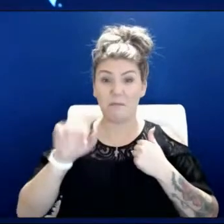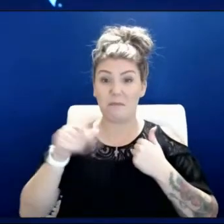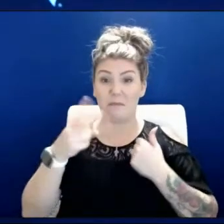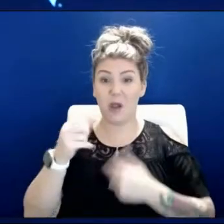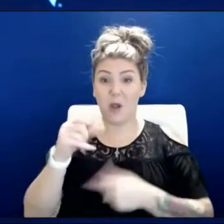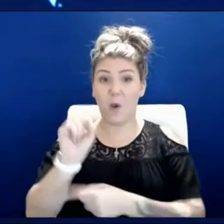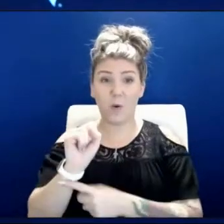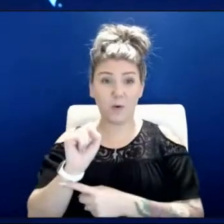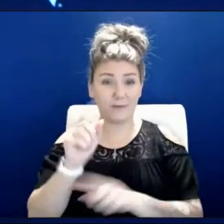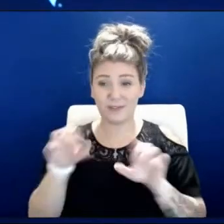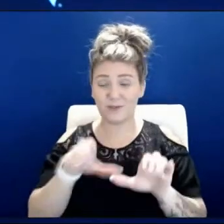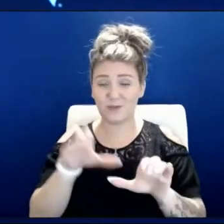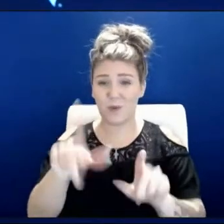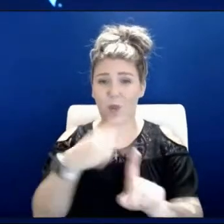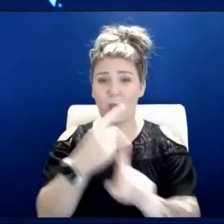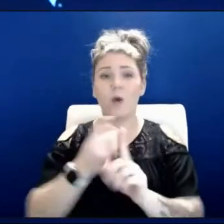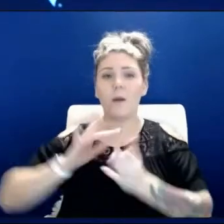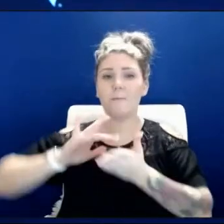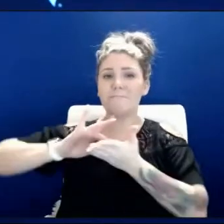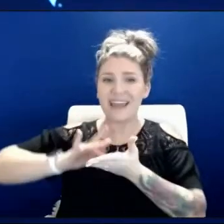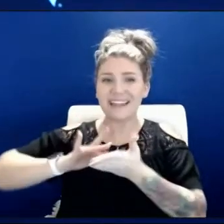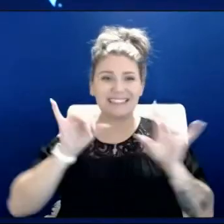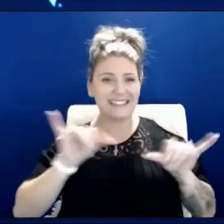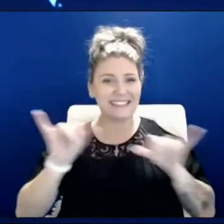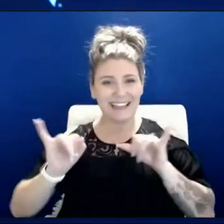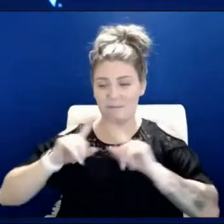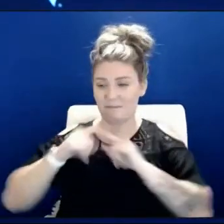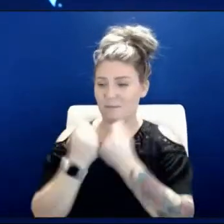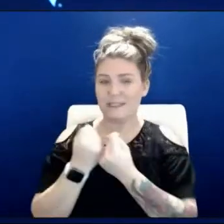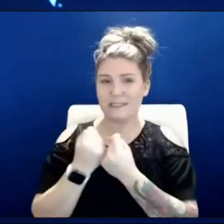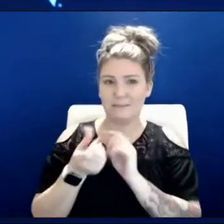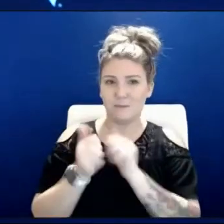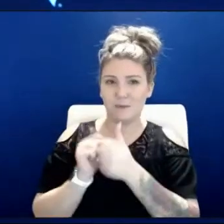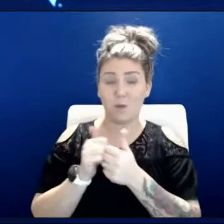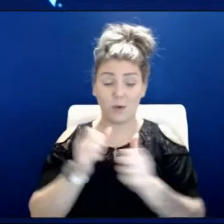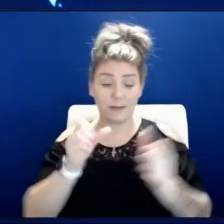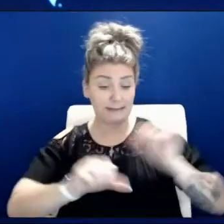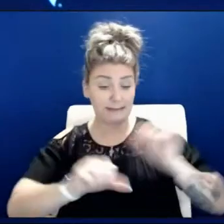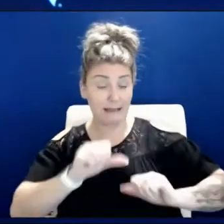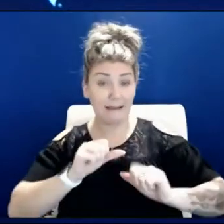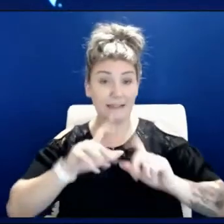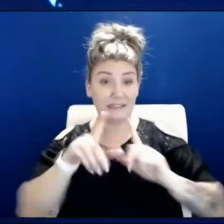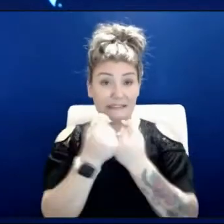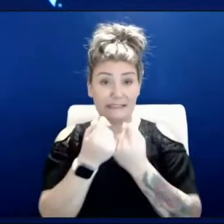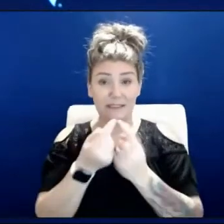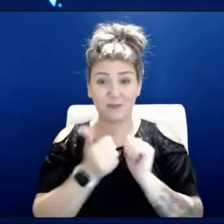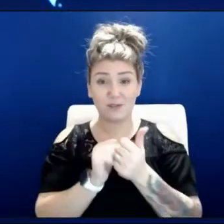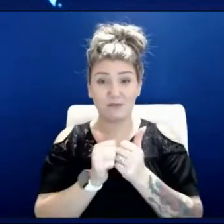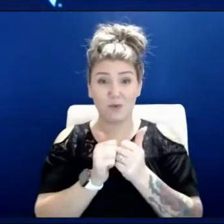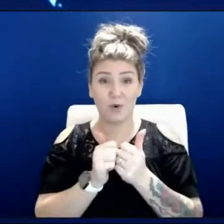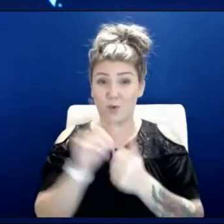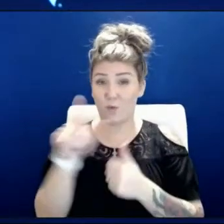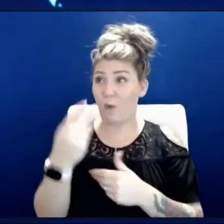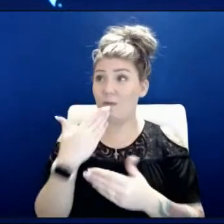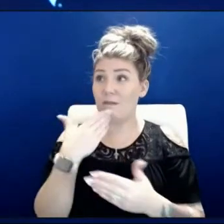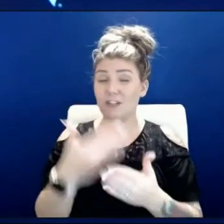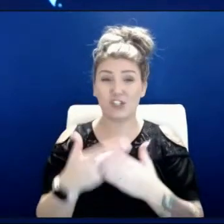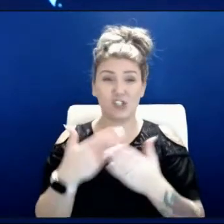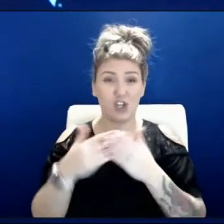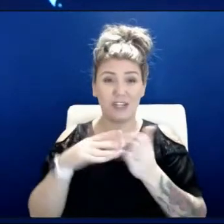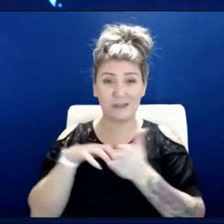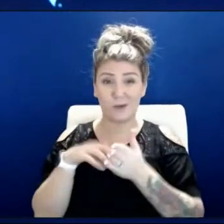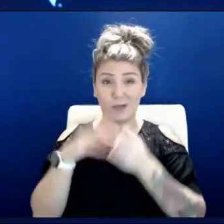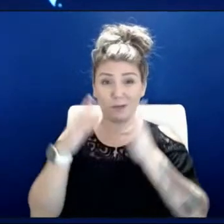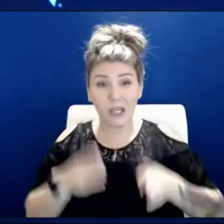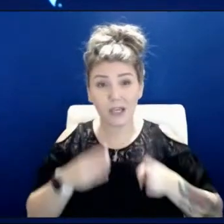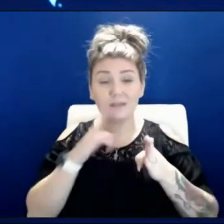team sport. Science is a team sport. You're only as good as your weakest link. And that's what we have to cope with and